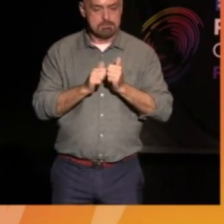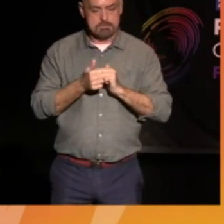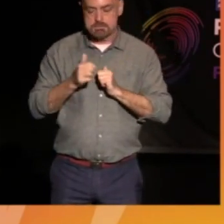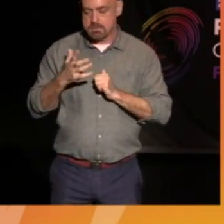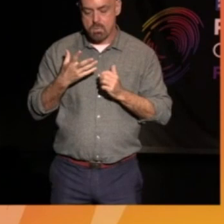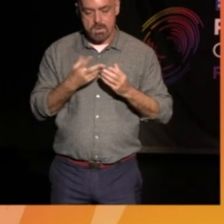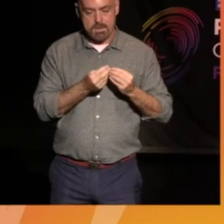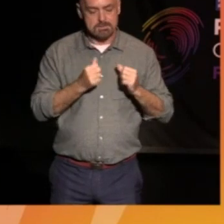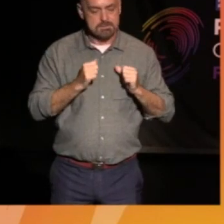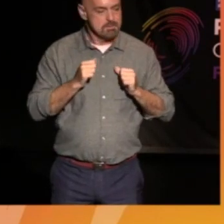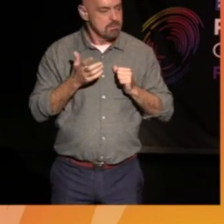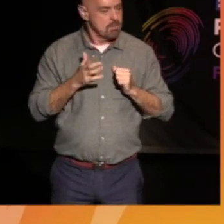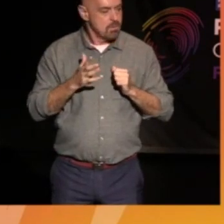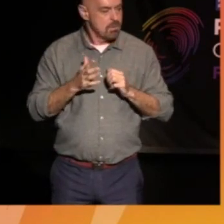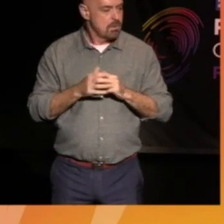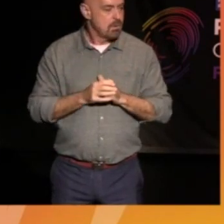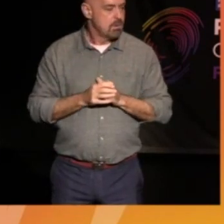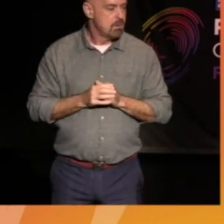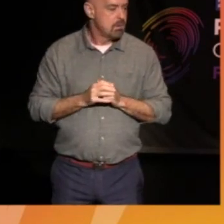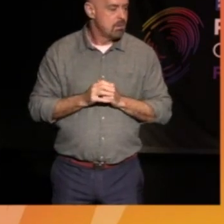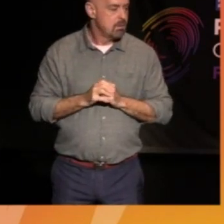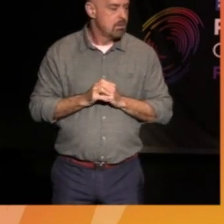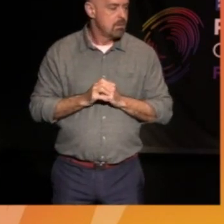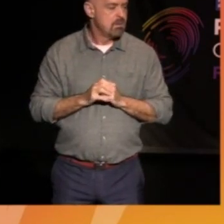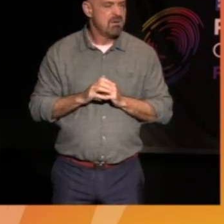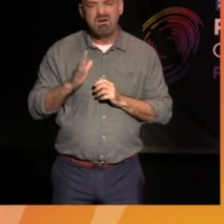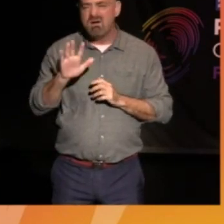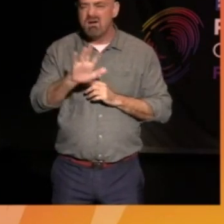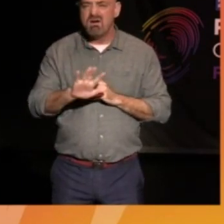If not the beginning, definitely since